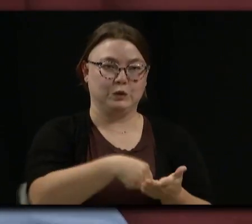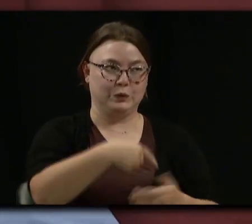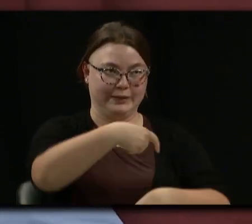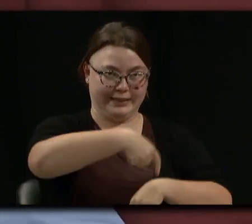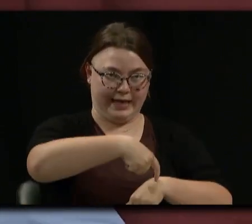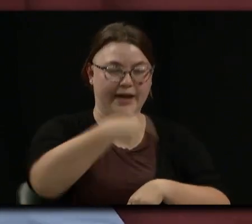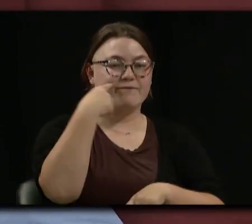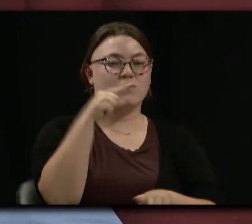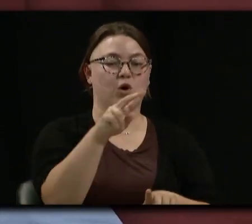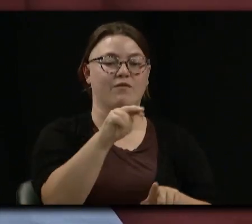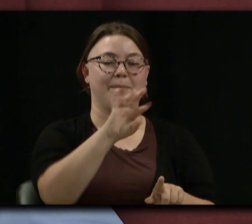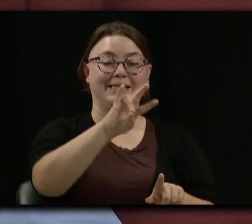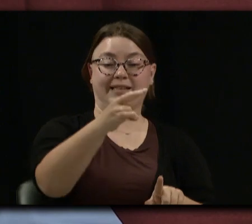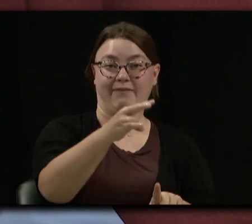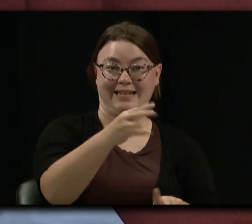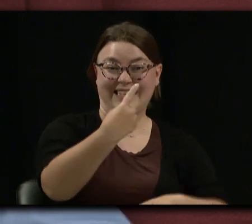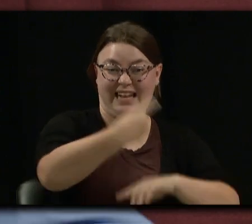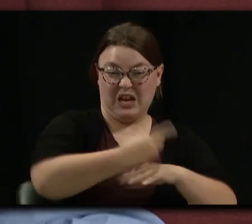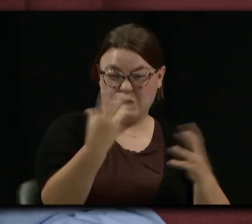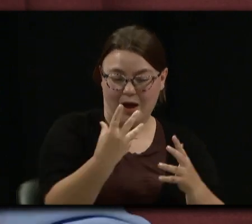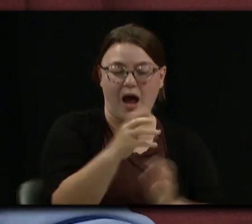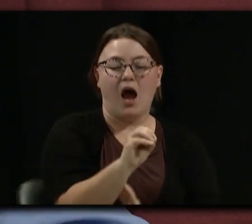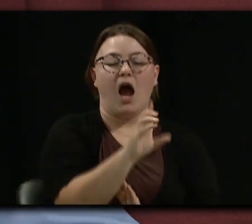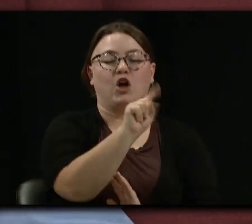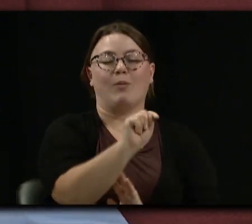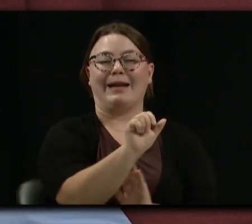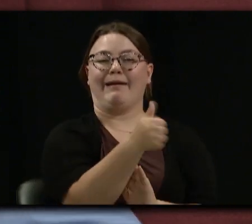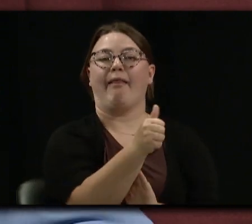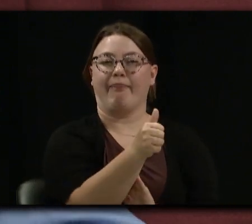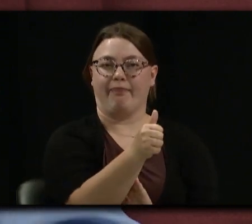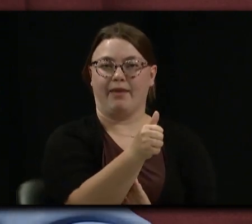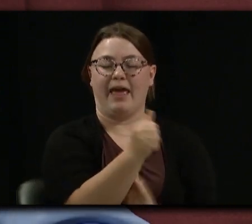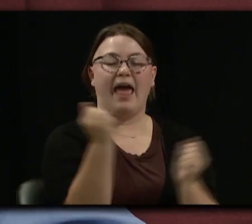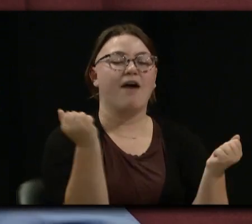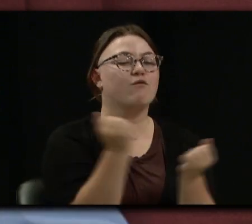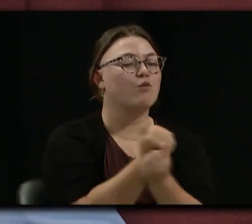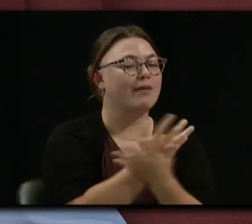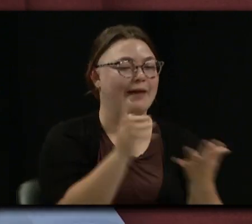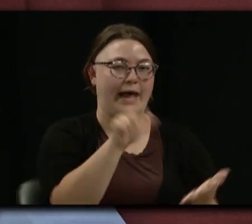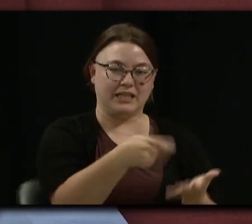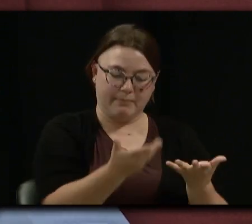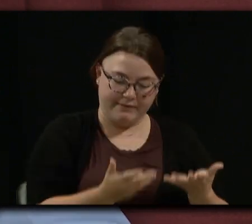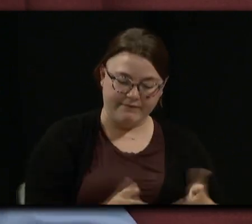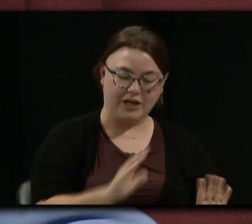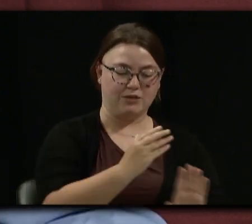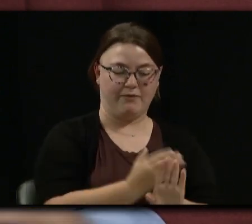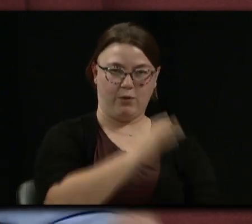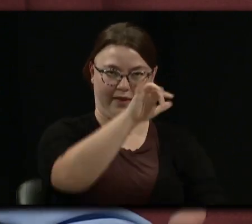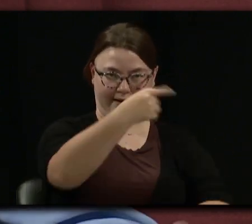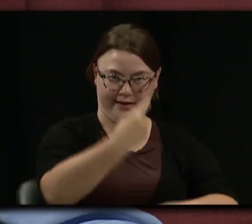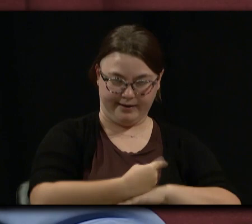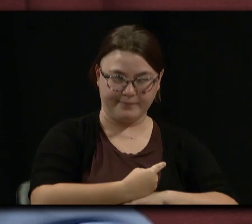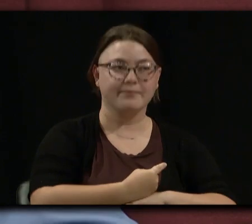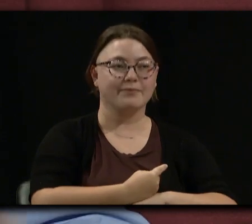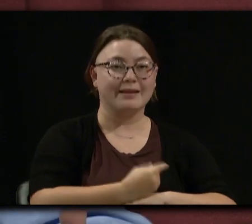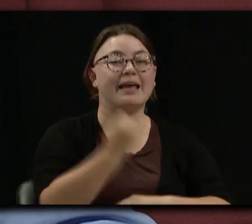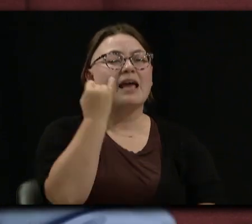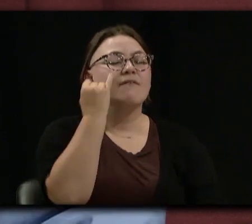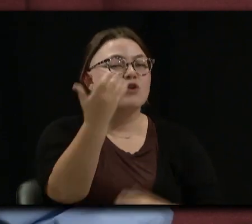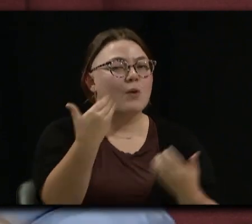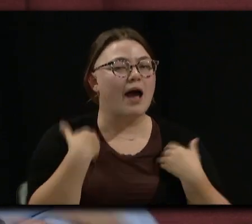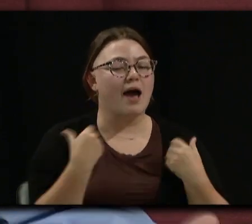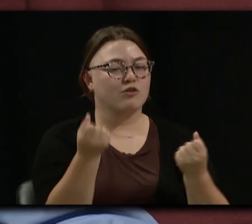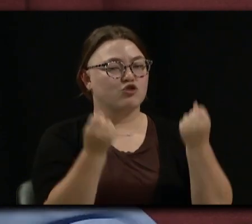7th election is October 10th. So all of that's got to get in. It is really easy. If you have a driver's license